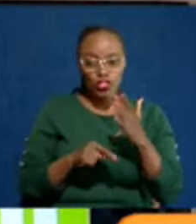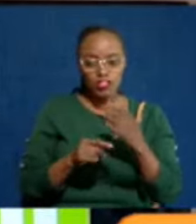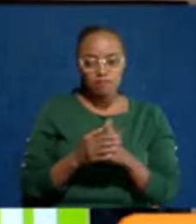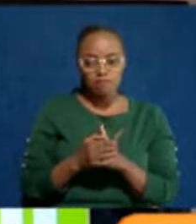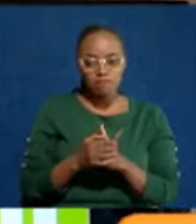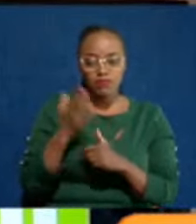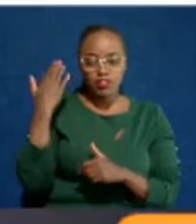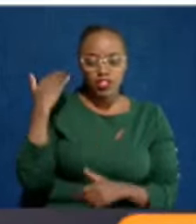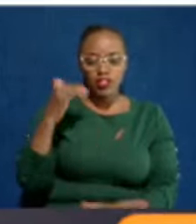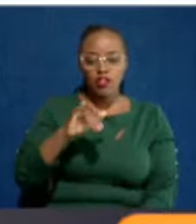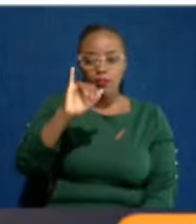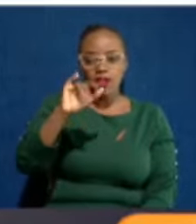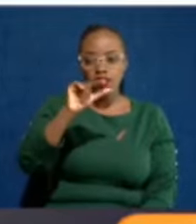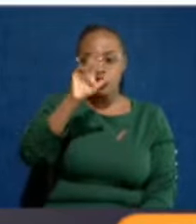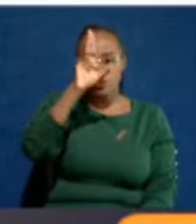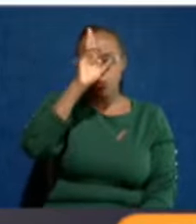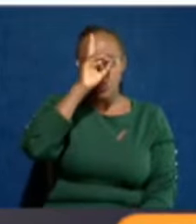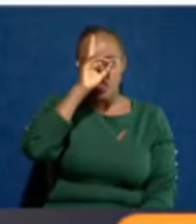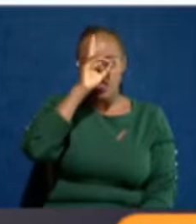former Inspector General of Police,